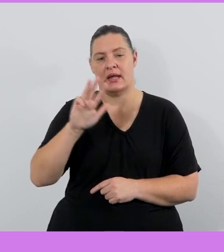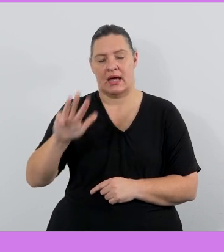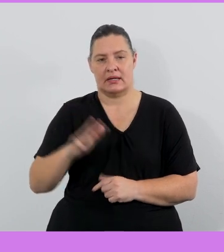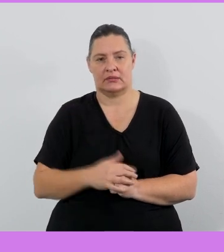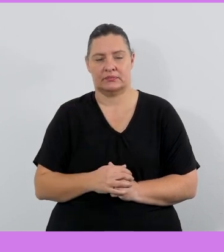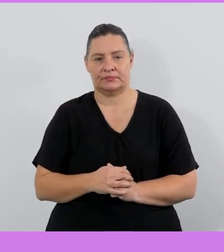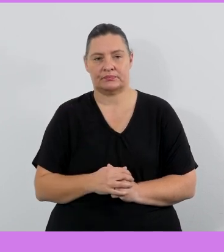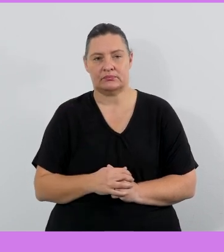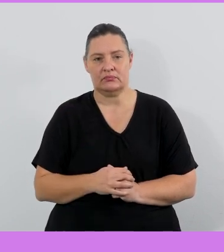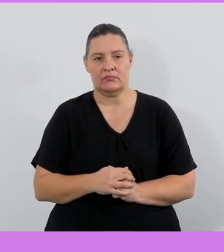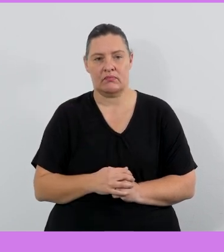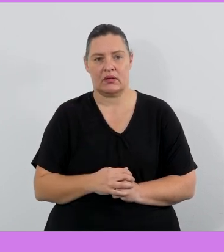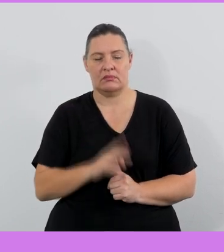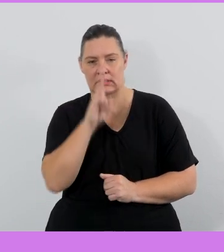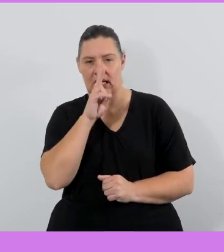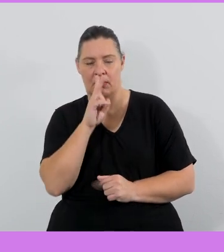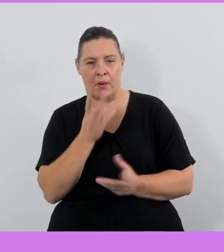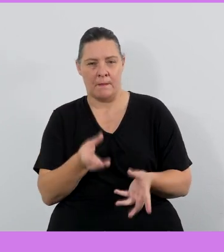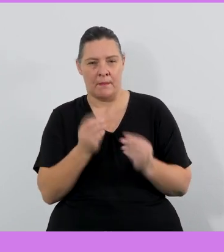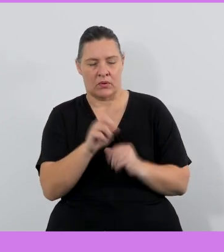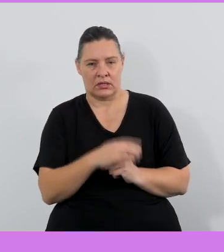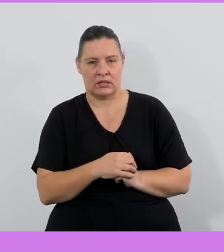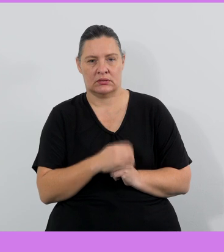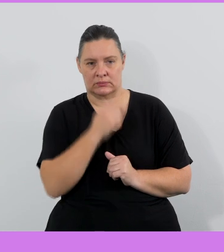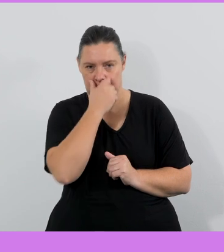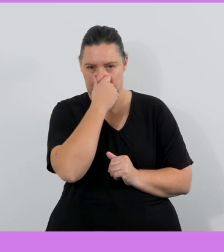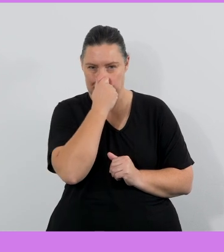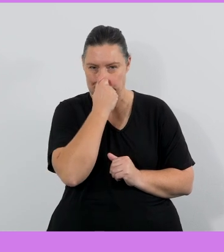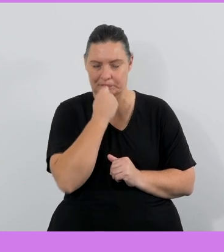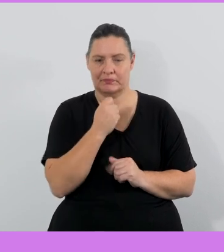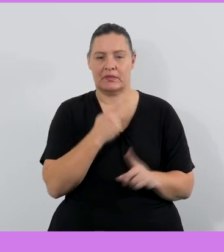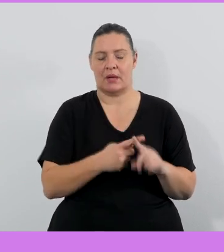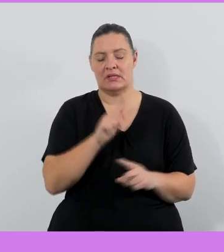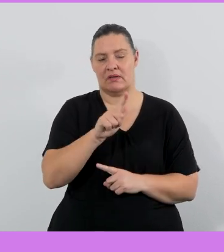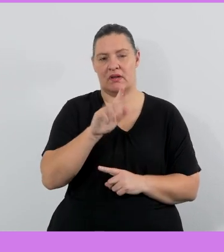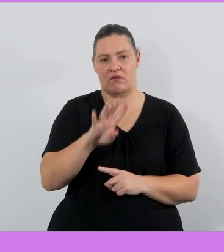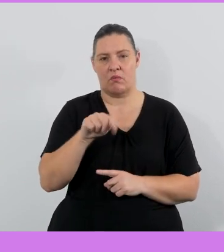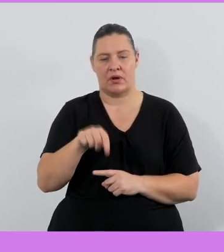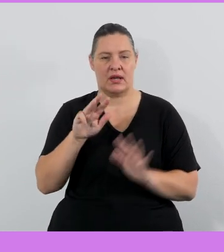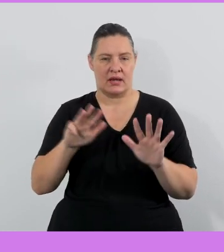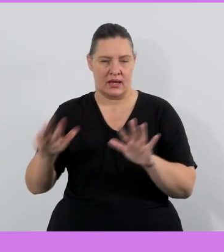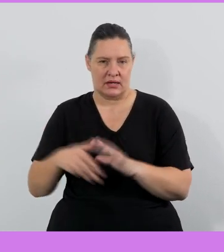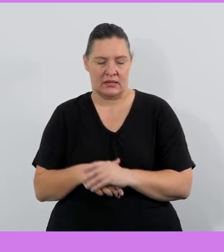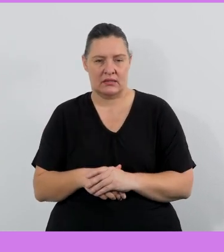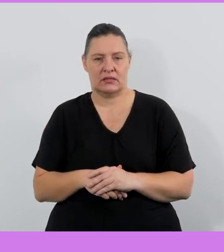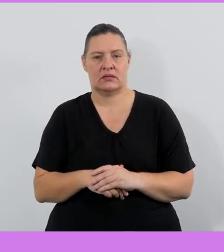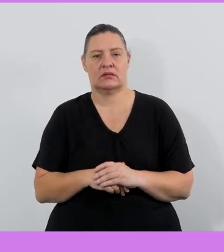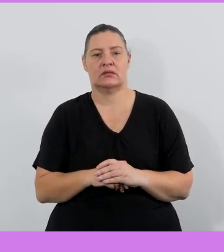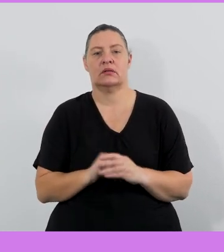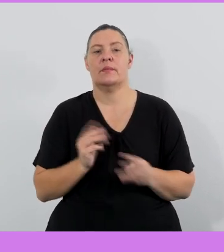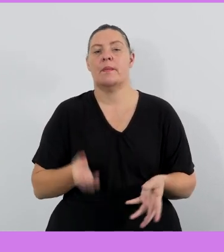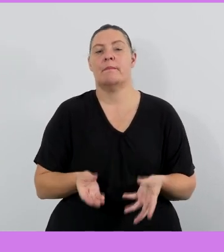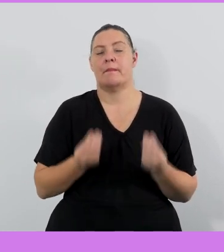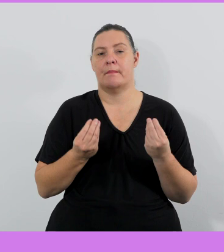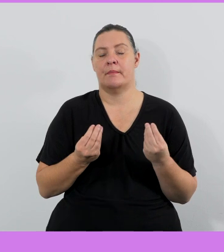74.99. So let's see what I get when I multiply that. Multiply by 74.99 American dollars. That will